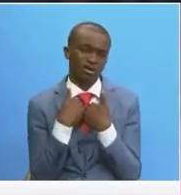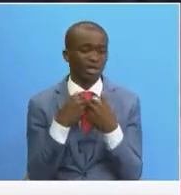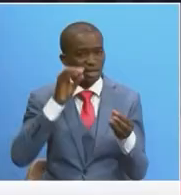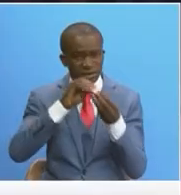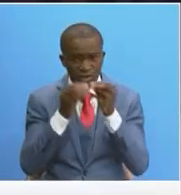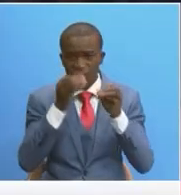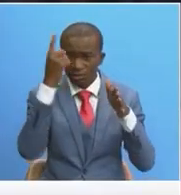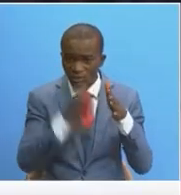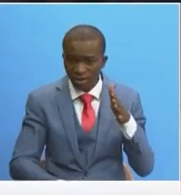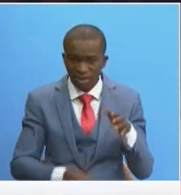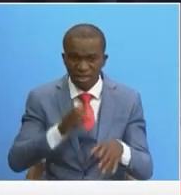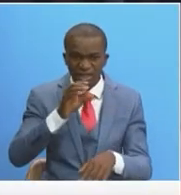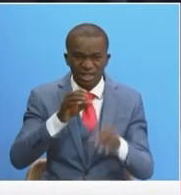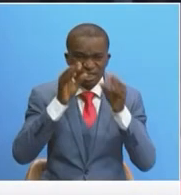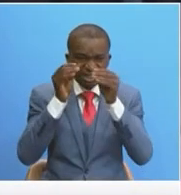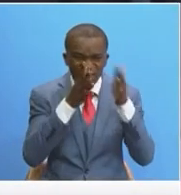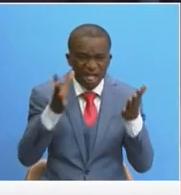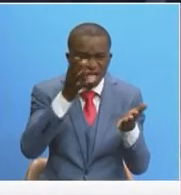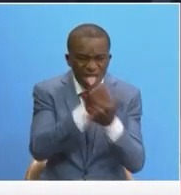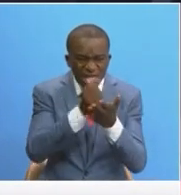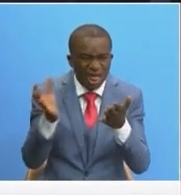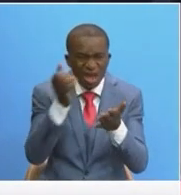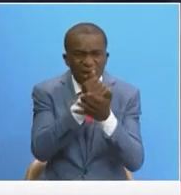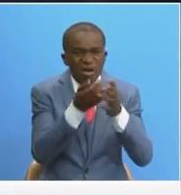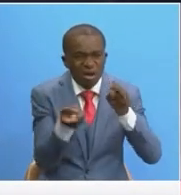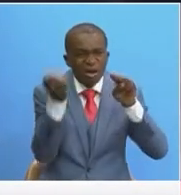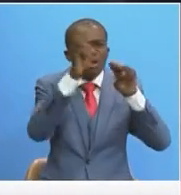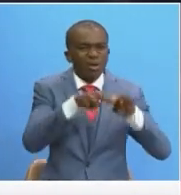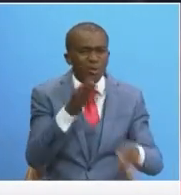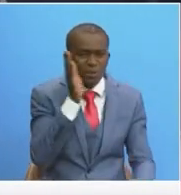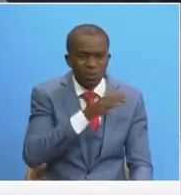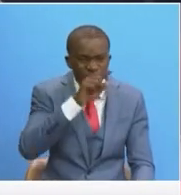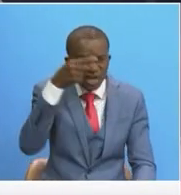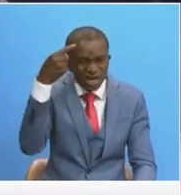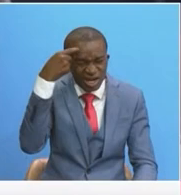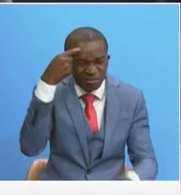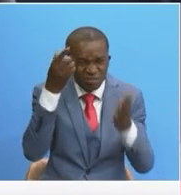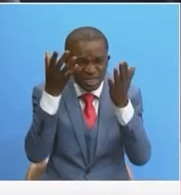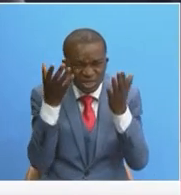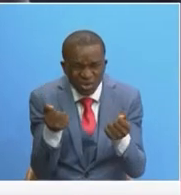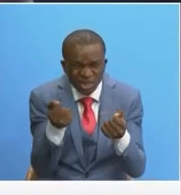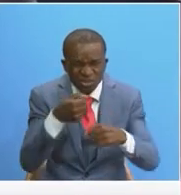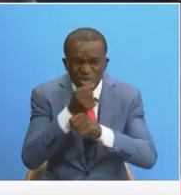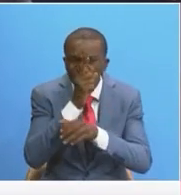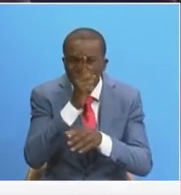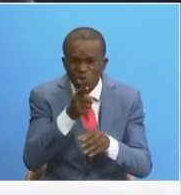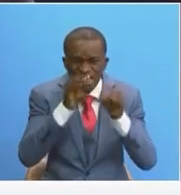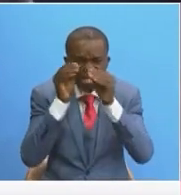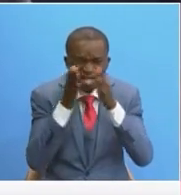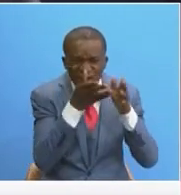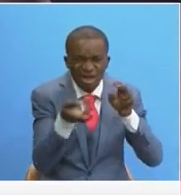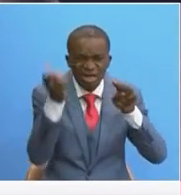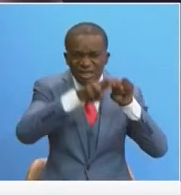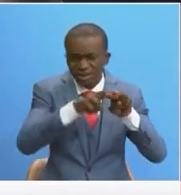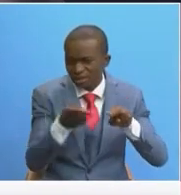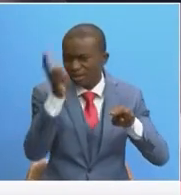One, increased teacher recruitment. Government's effort to reduce the teacher pupil ratio by recruiting